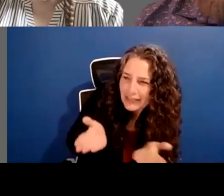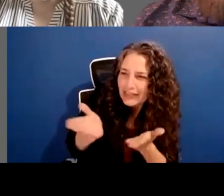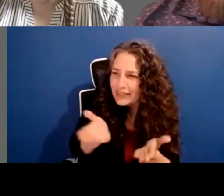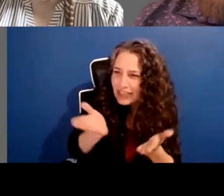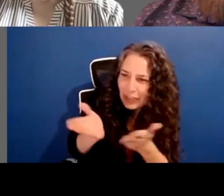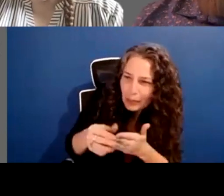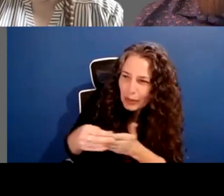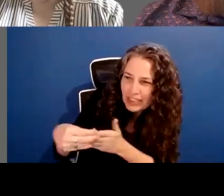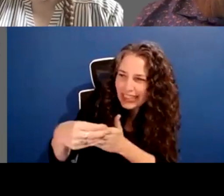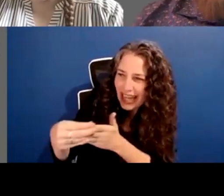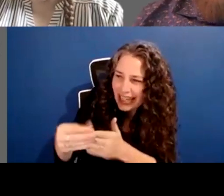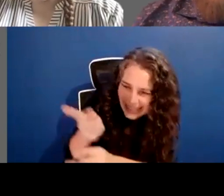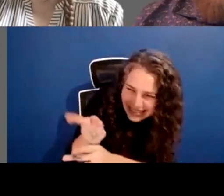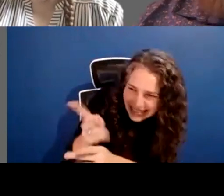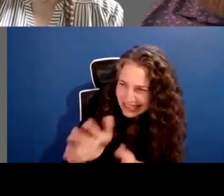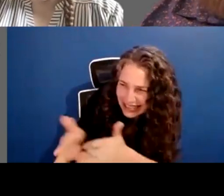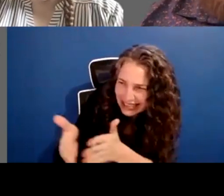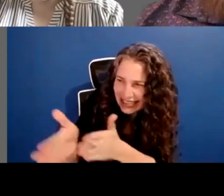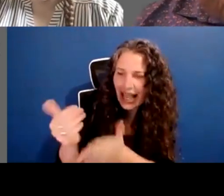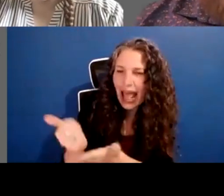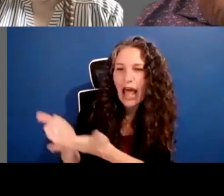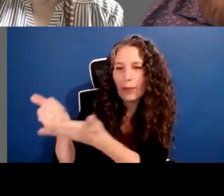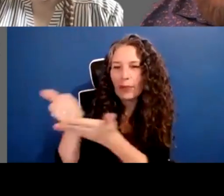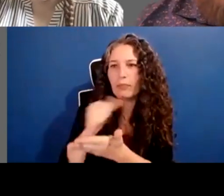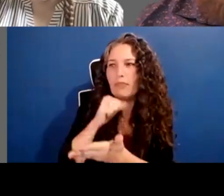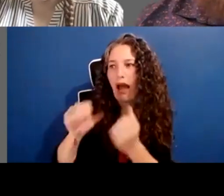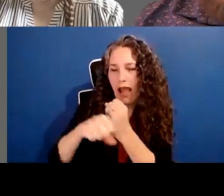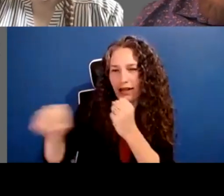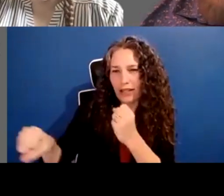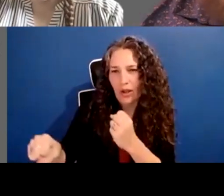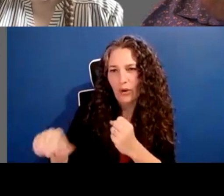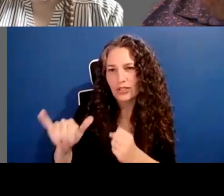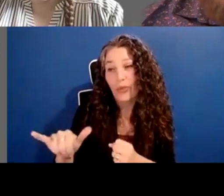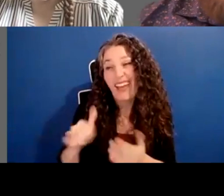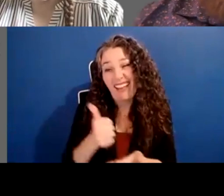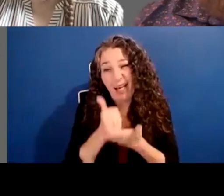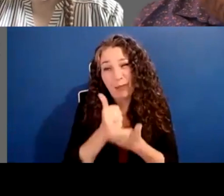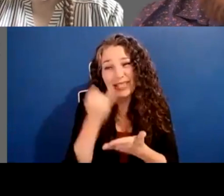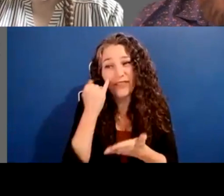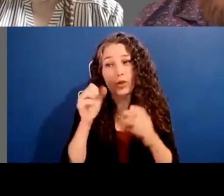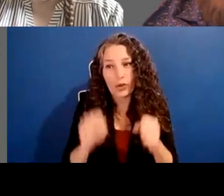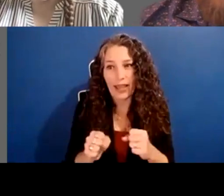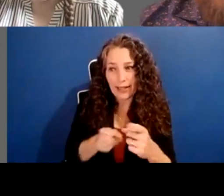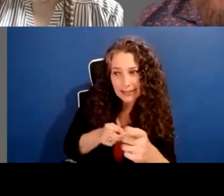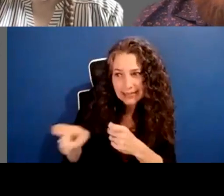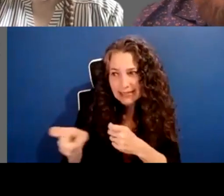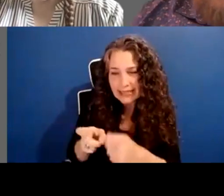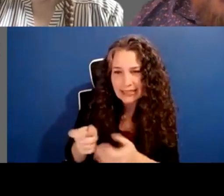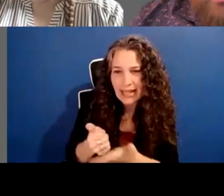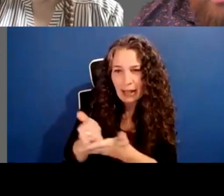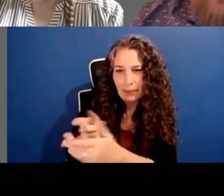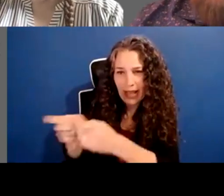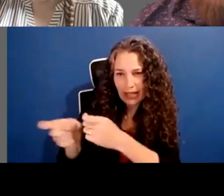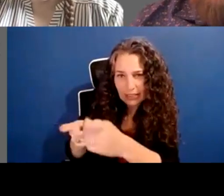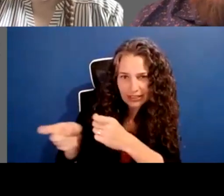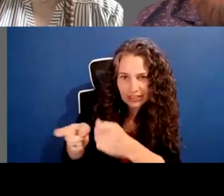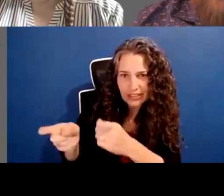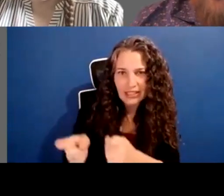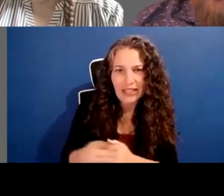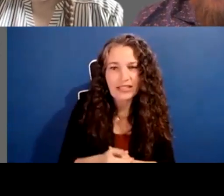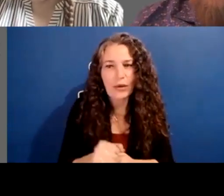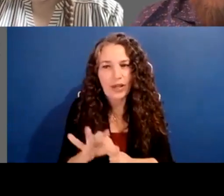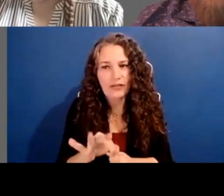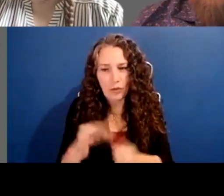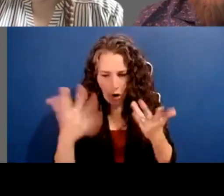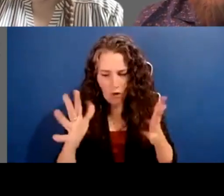also in just every day, if you're organizing meetings, having those agenda items and knowing